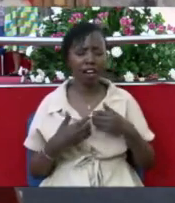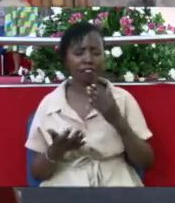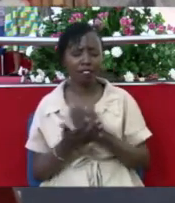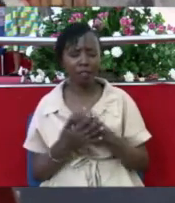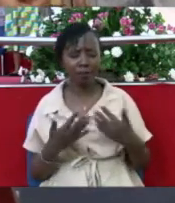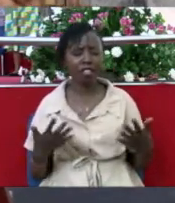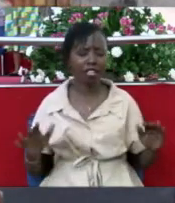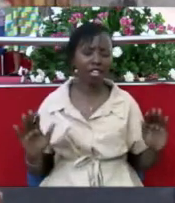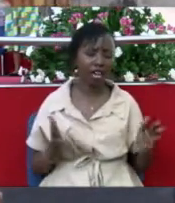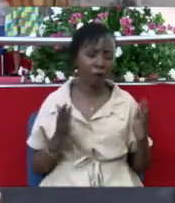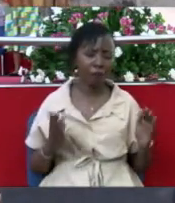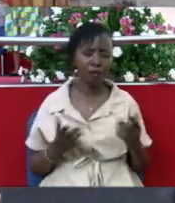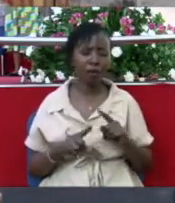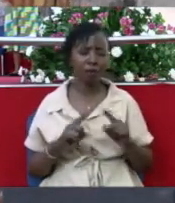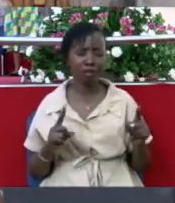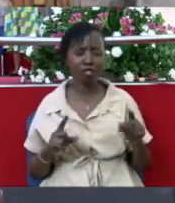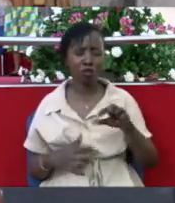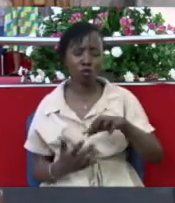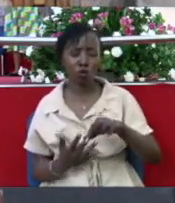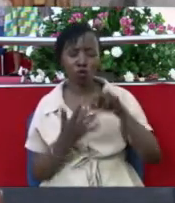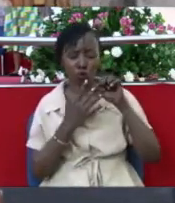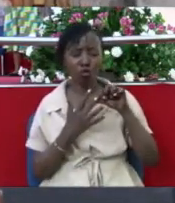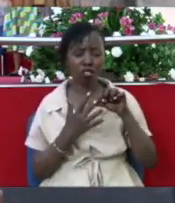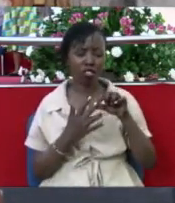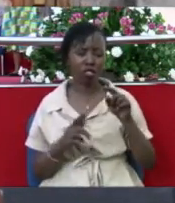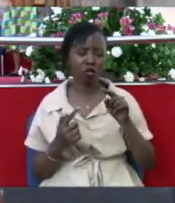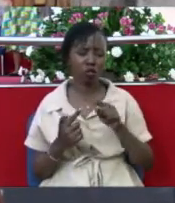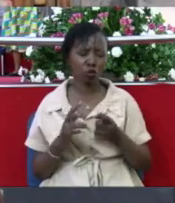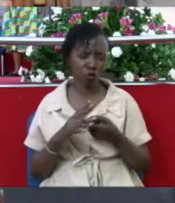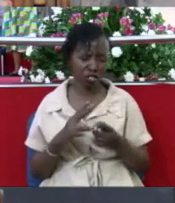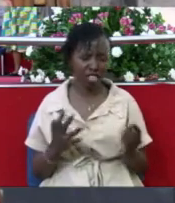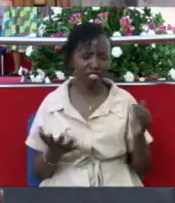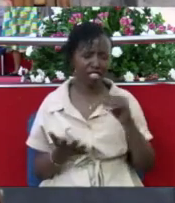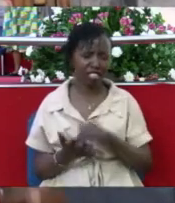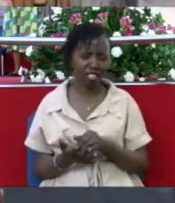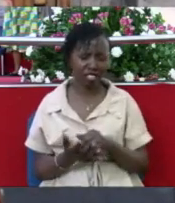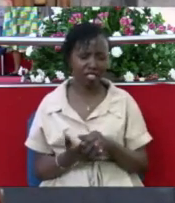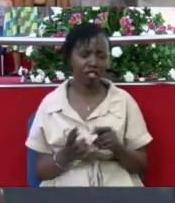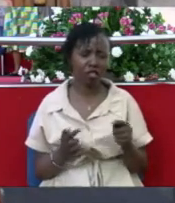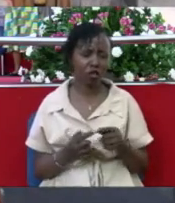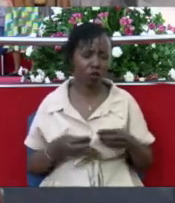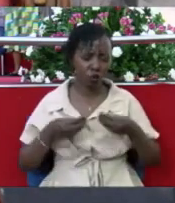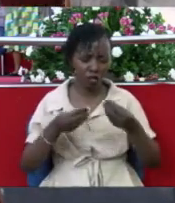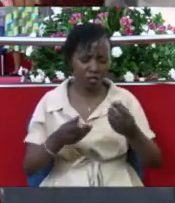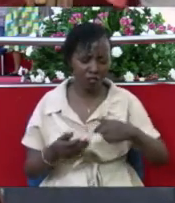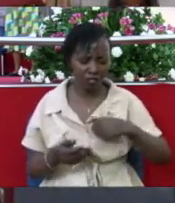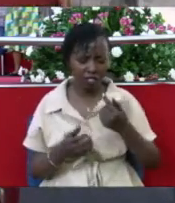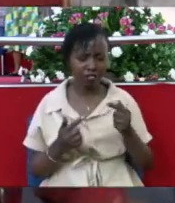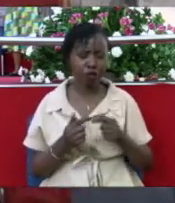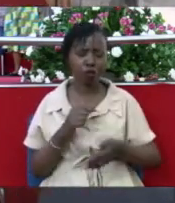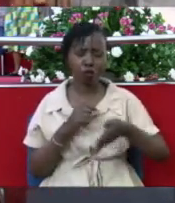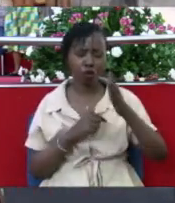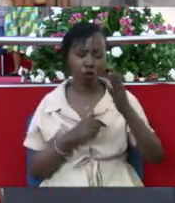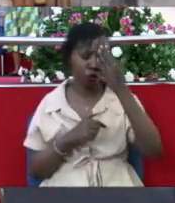But you need to choose to restart. Unataka kuamua kuanza. To recommit. Kuanza kujiweka tena. Because on the other side of that